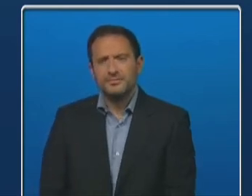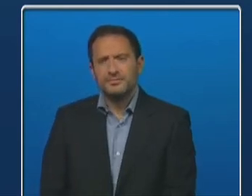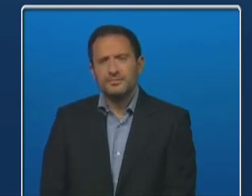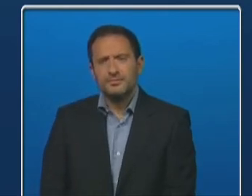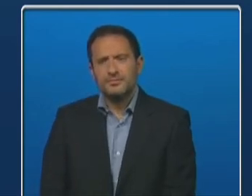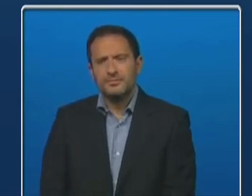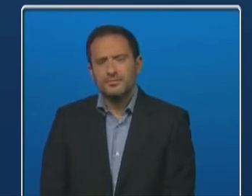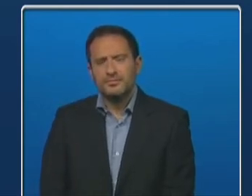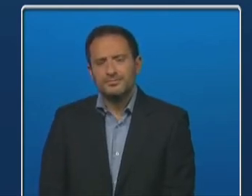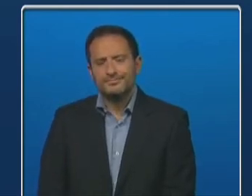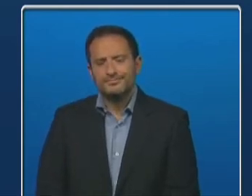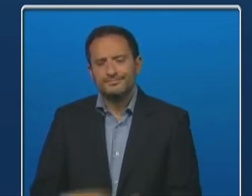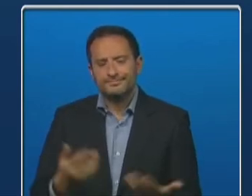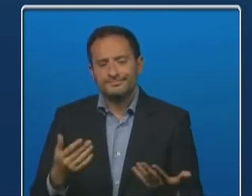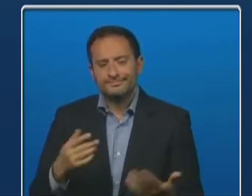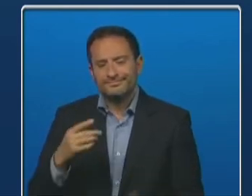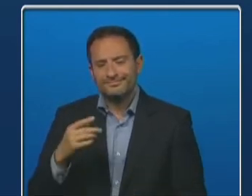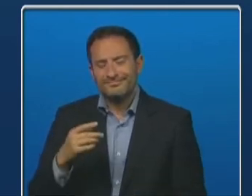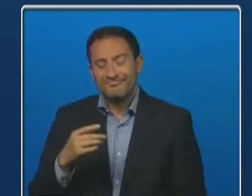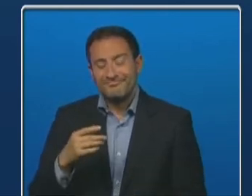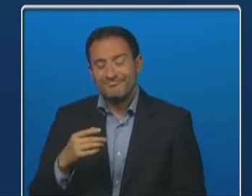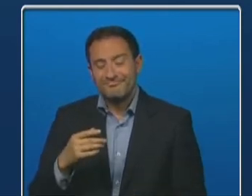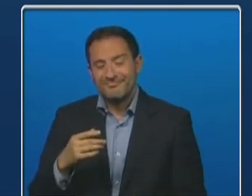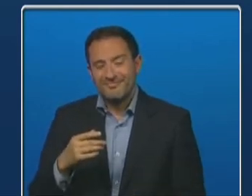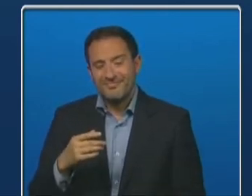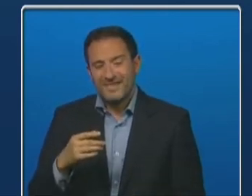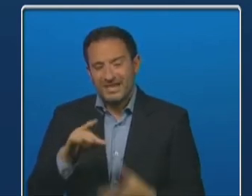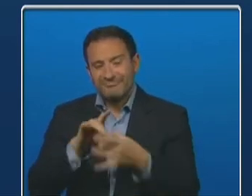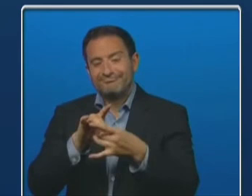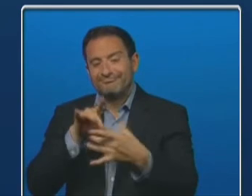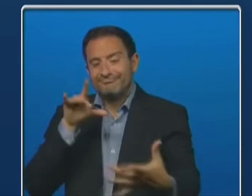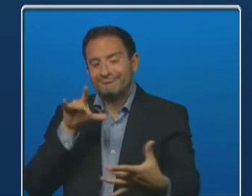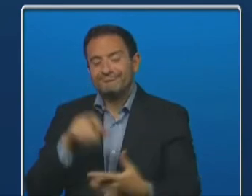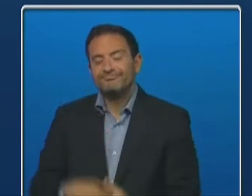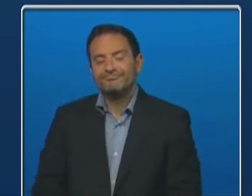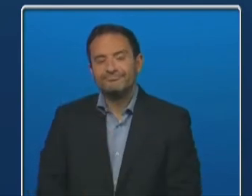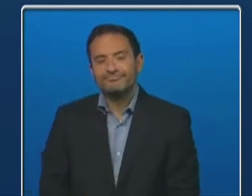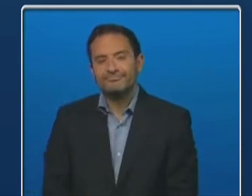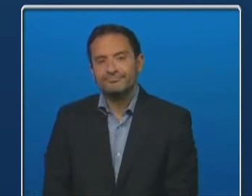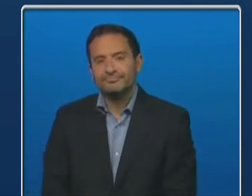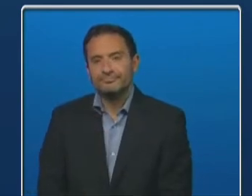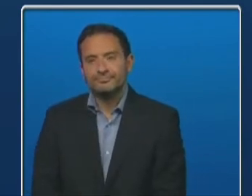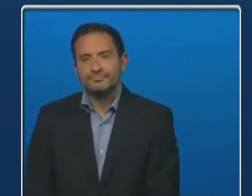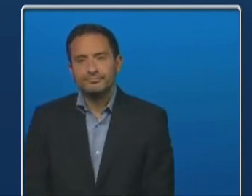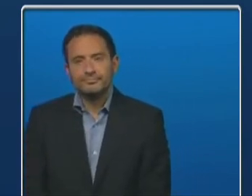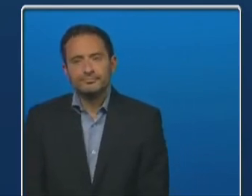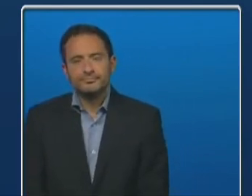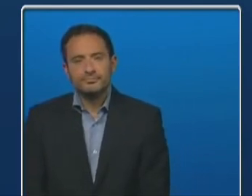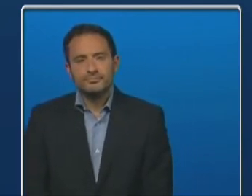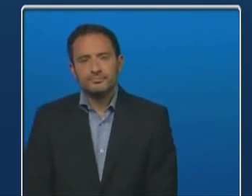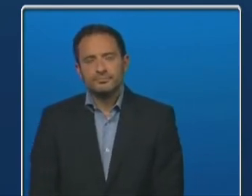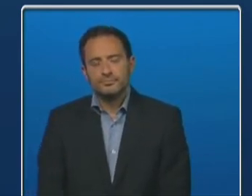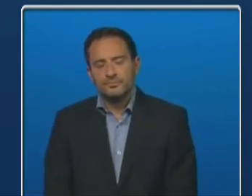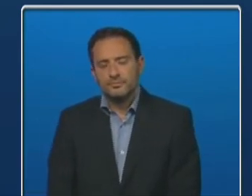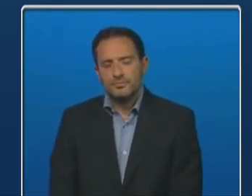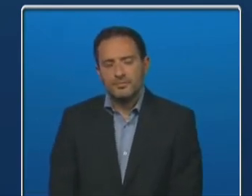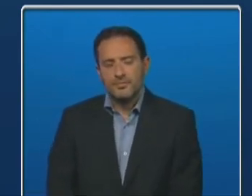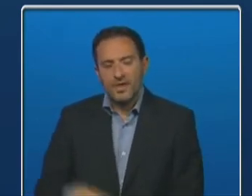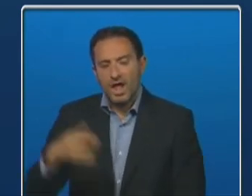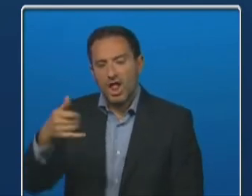It looks like Michelle may have gotten disconnected. Okay. Can we have our next caller,